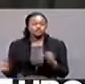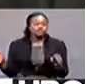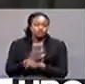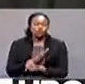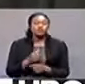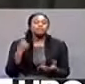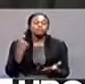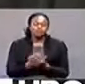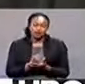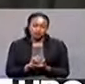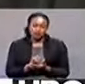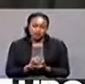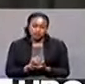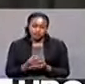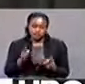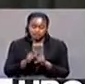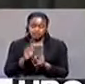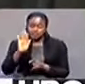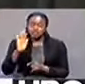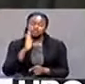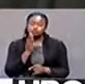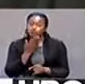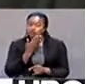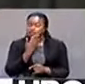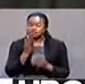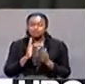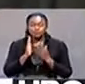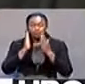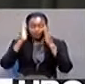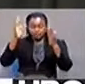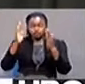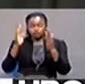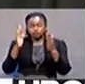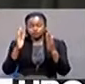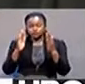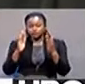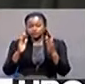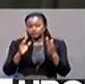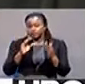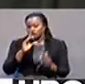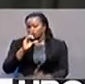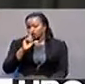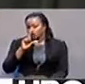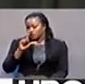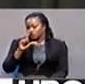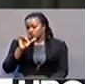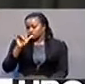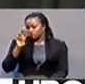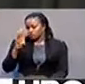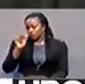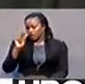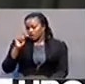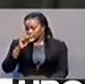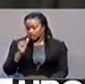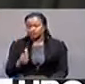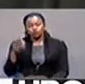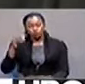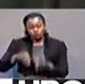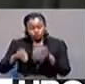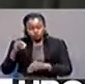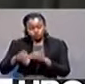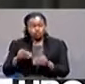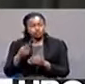fledged bank, and His Grace Archbishop Cyprian Kizito Luanga contributed